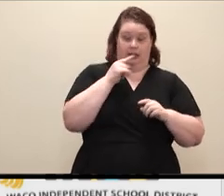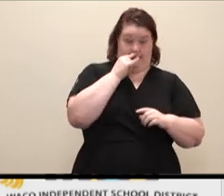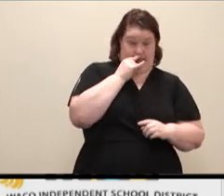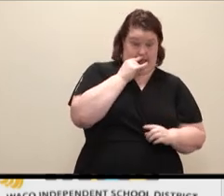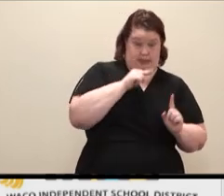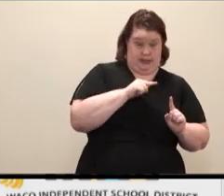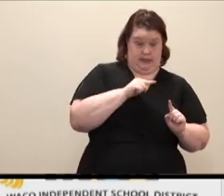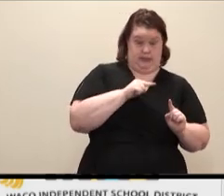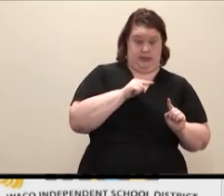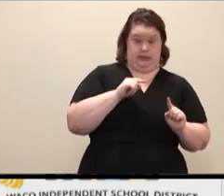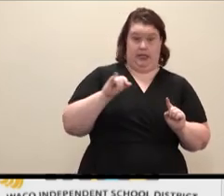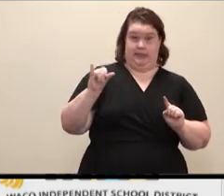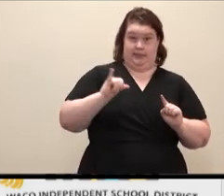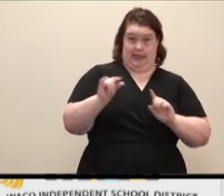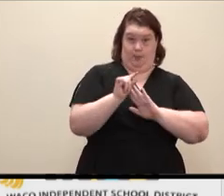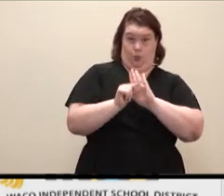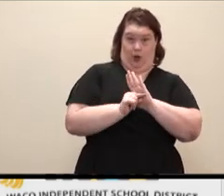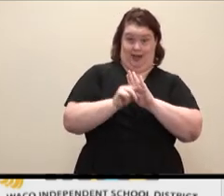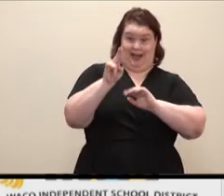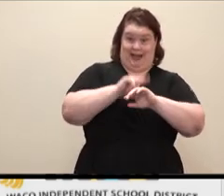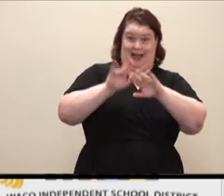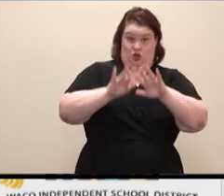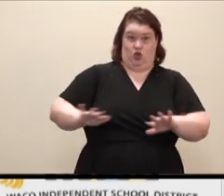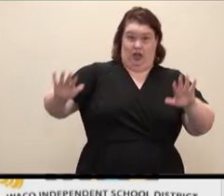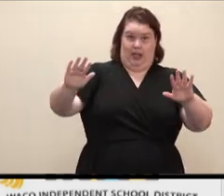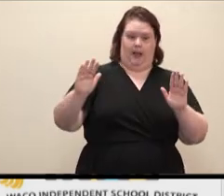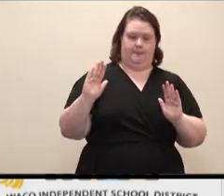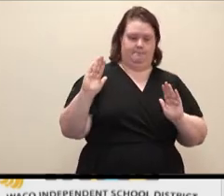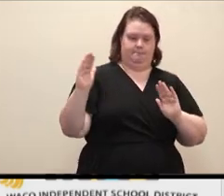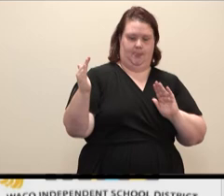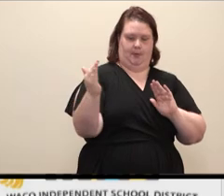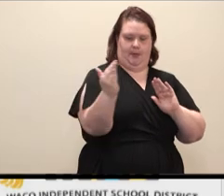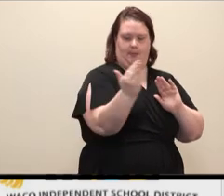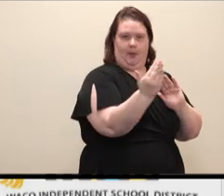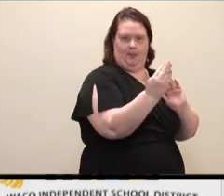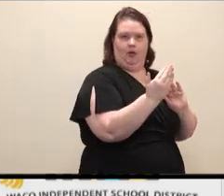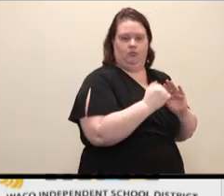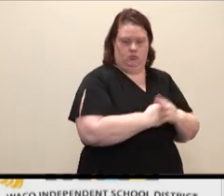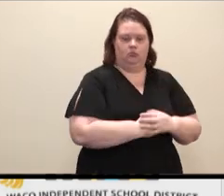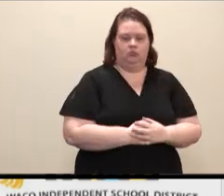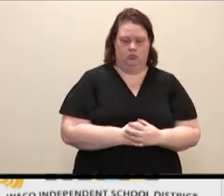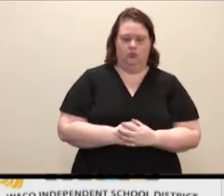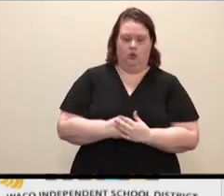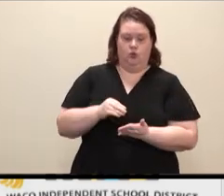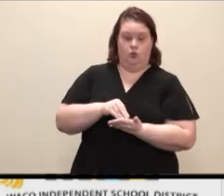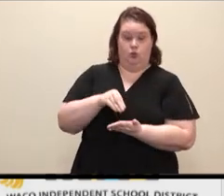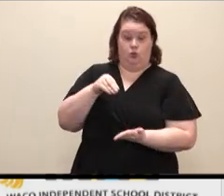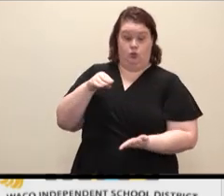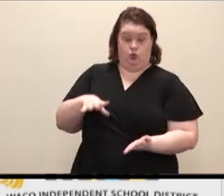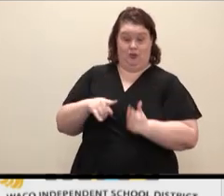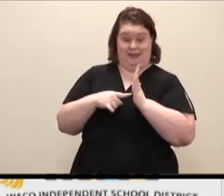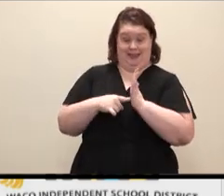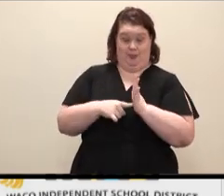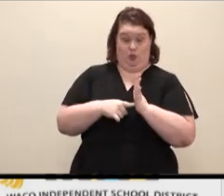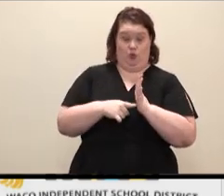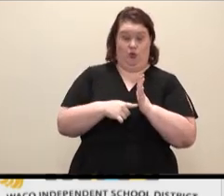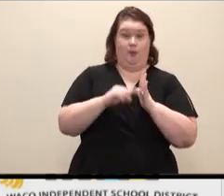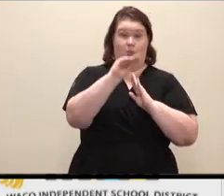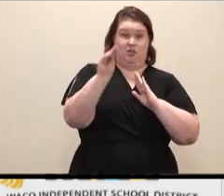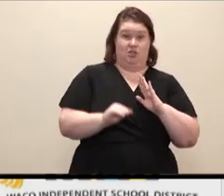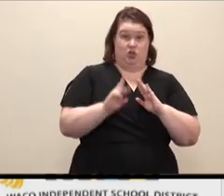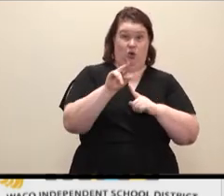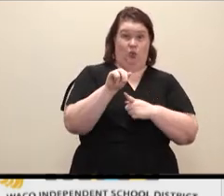kids, same grade, nationally. And so the examples I gave you is a student with a percentile rank of